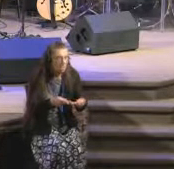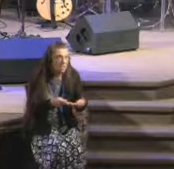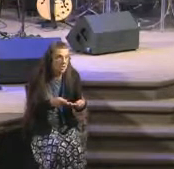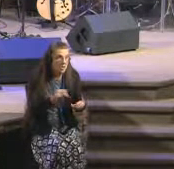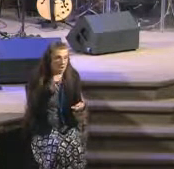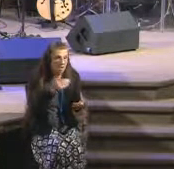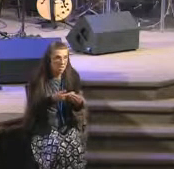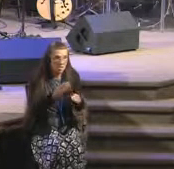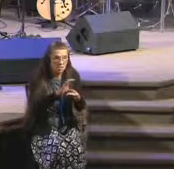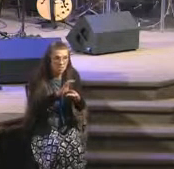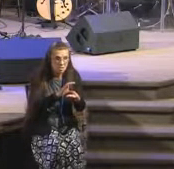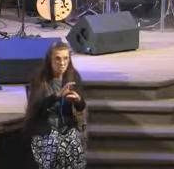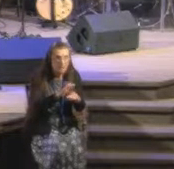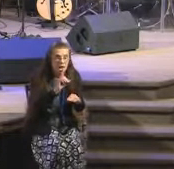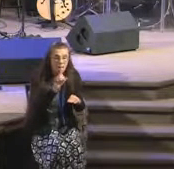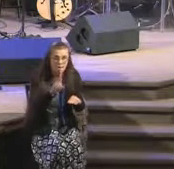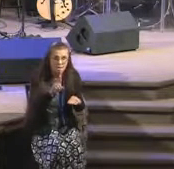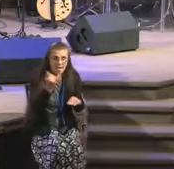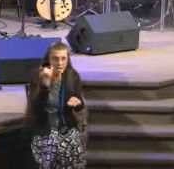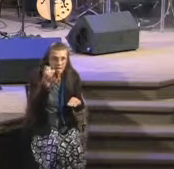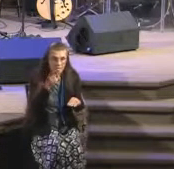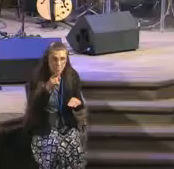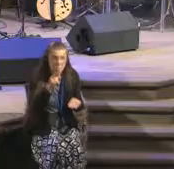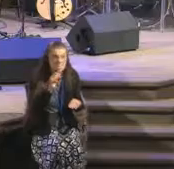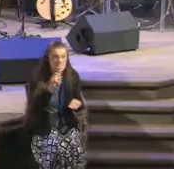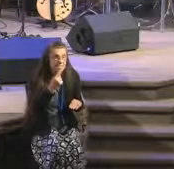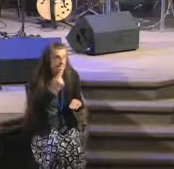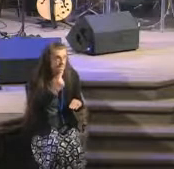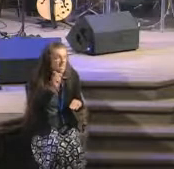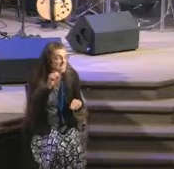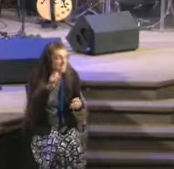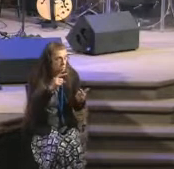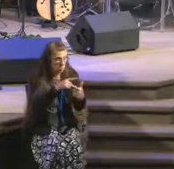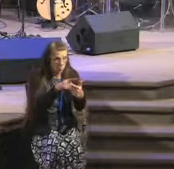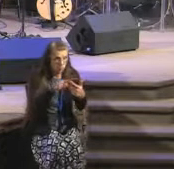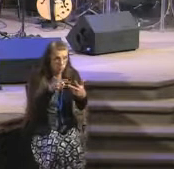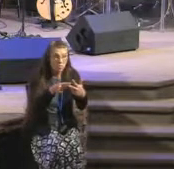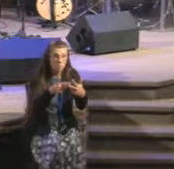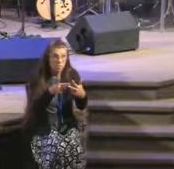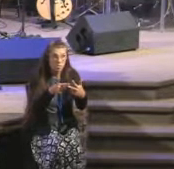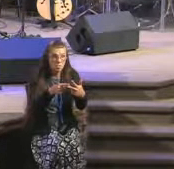church? I'll tell you, if you can say yes to one of those things,